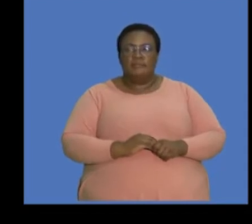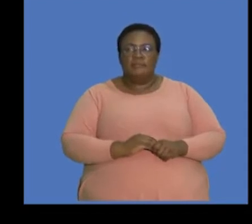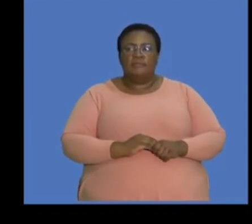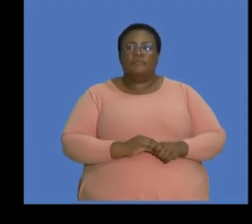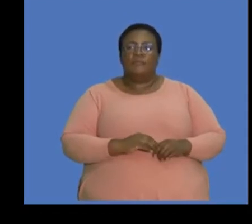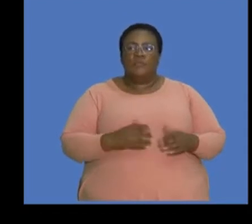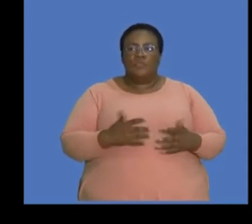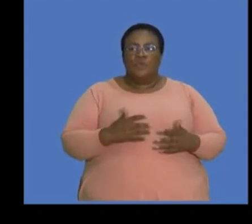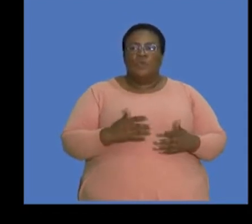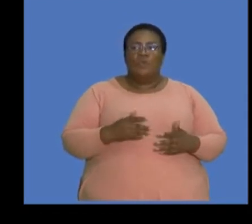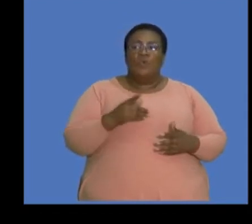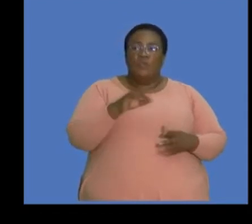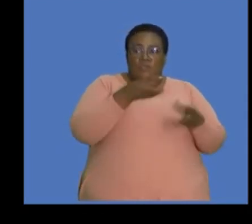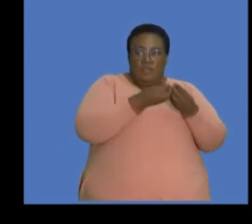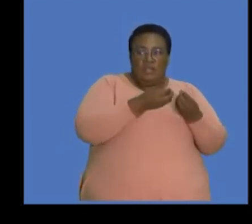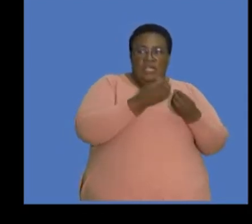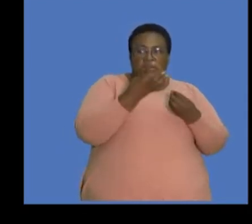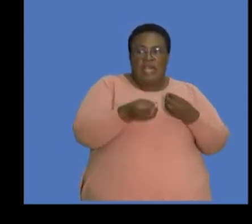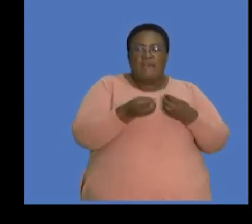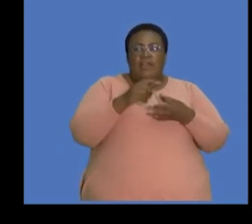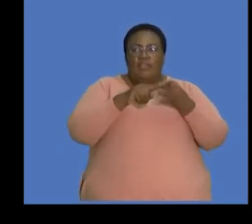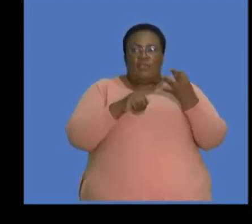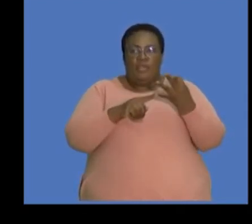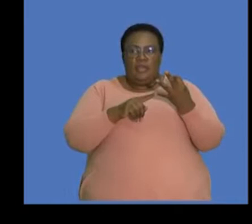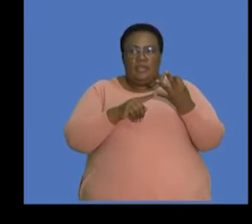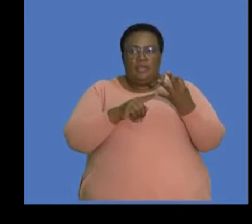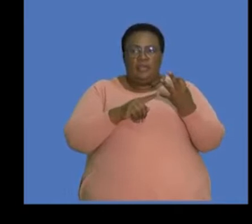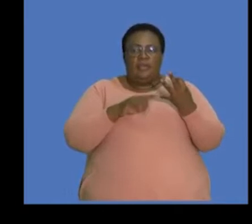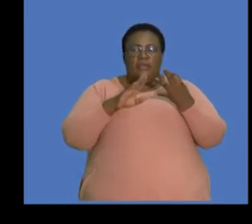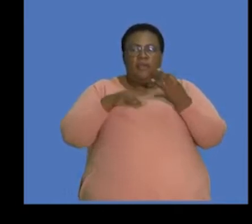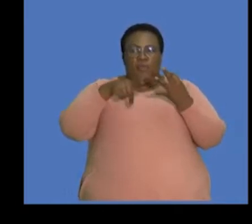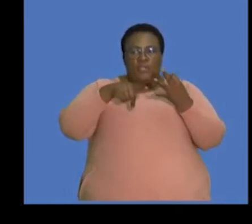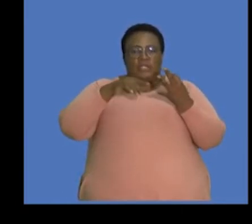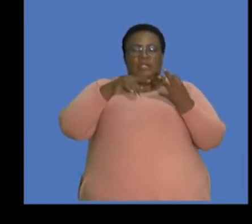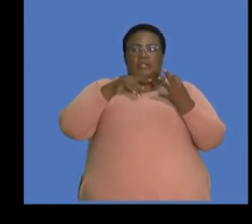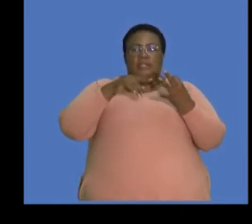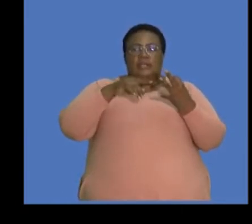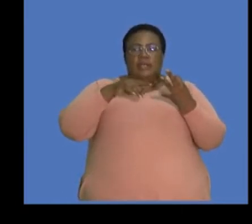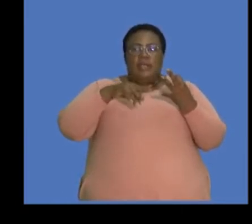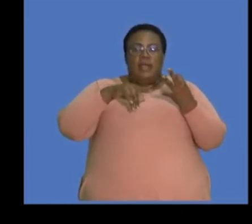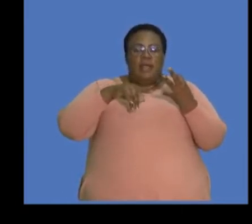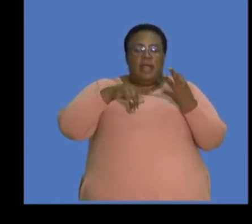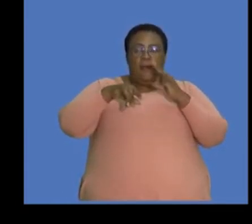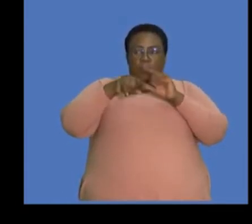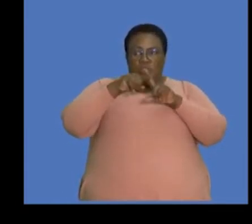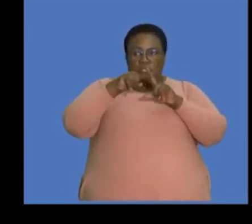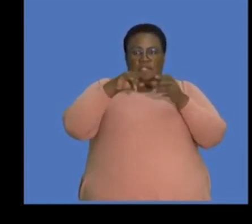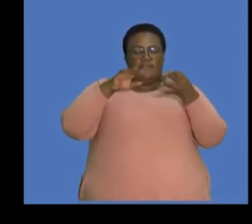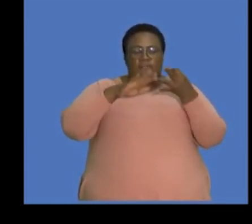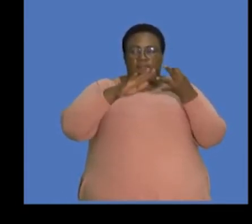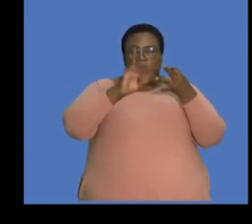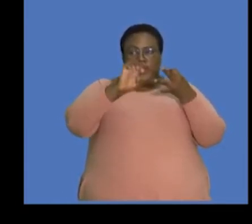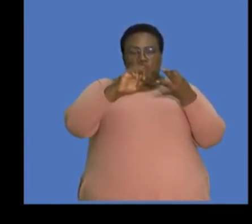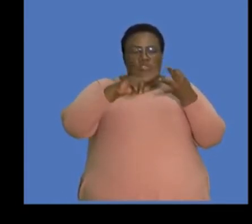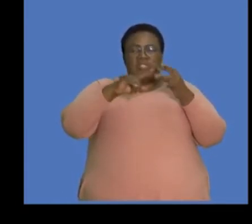as negative, right? So all forms of matter contain three subatomic particles: protons, which are positive,